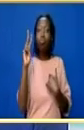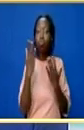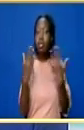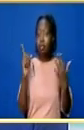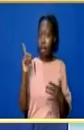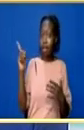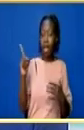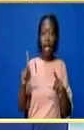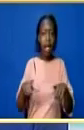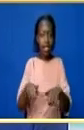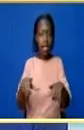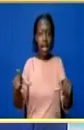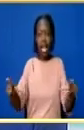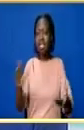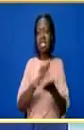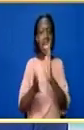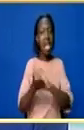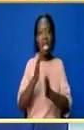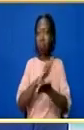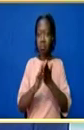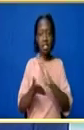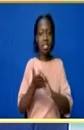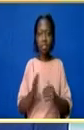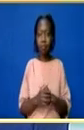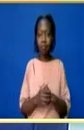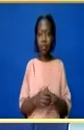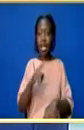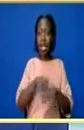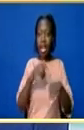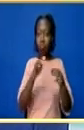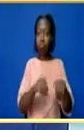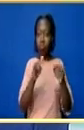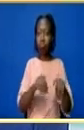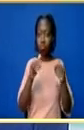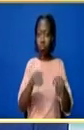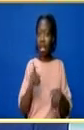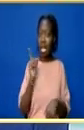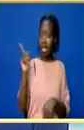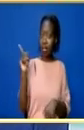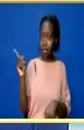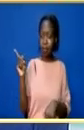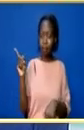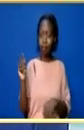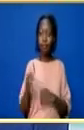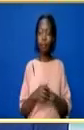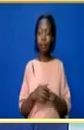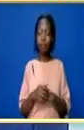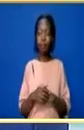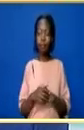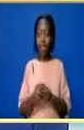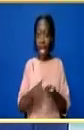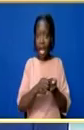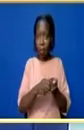bare because everything has been carried away. Has been carried away, yes. So when you are cultivating our grandma's land, we are here, the maize